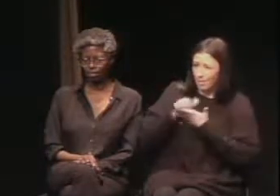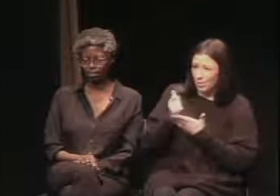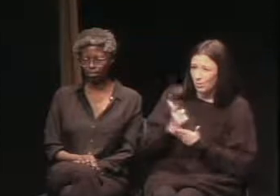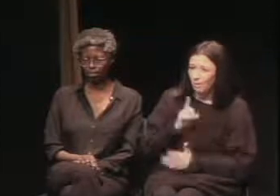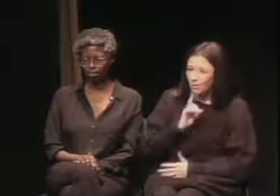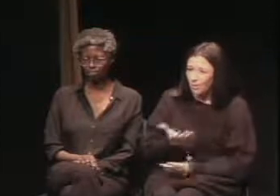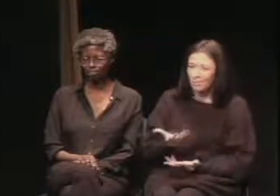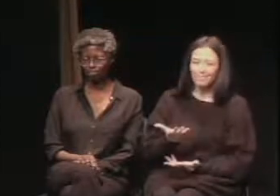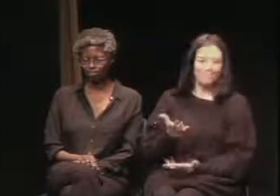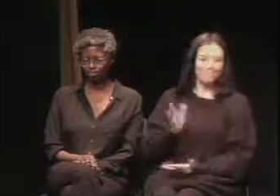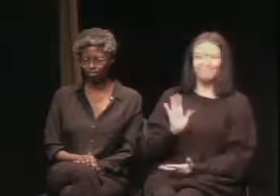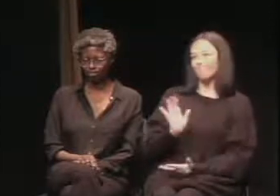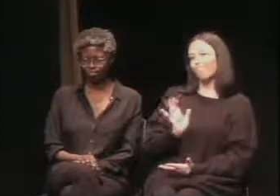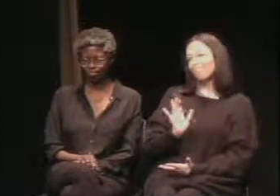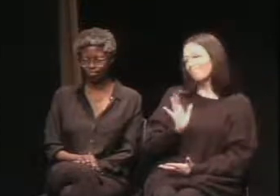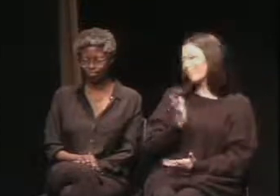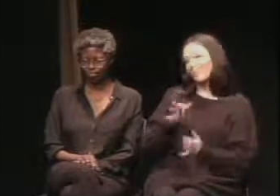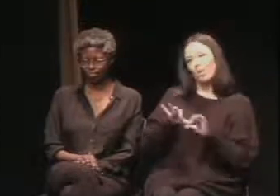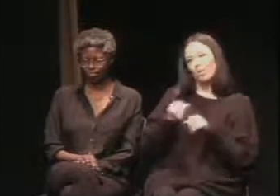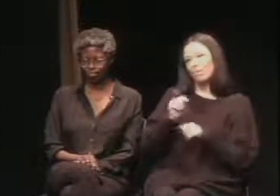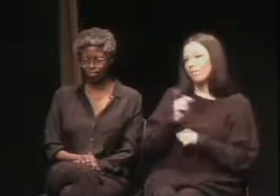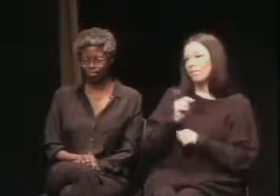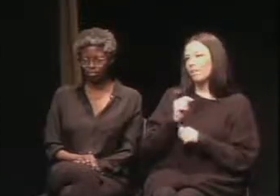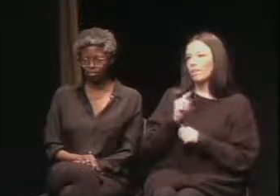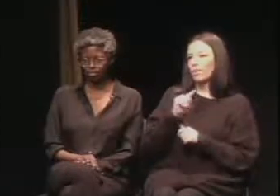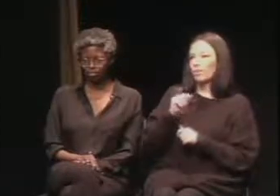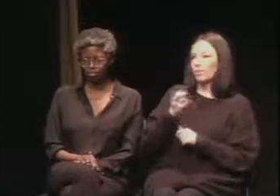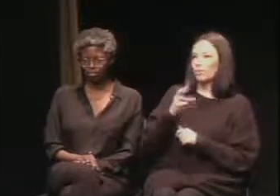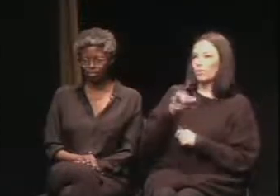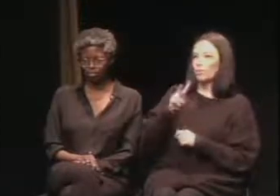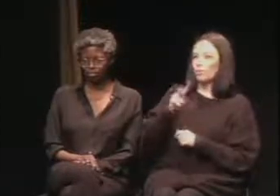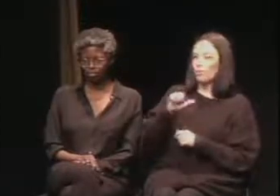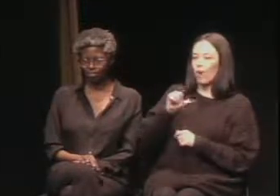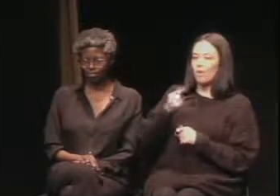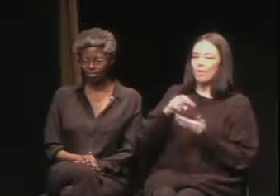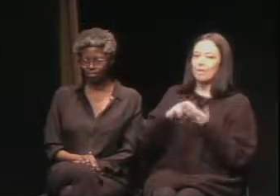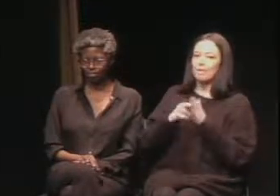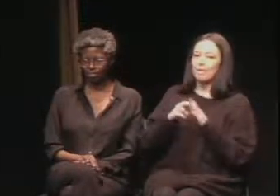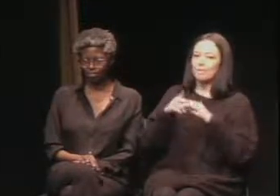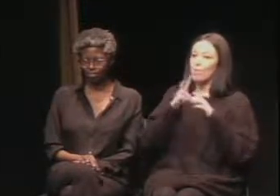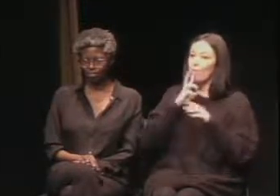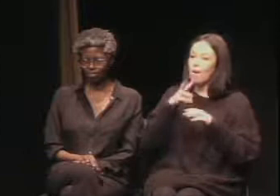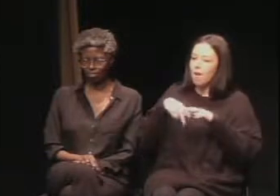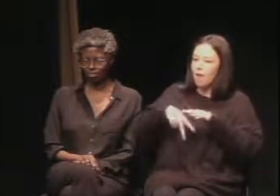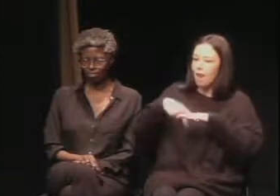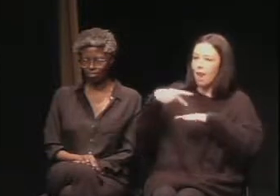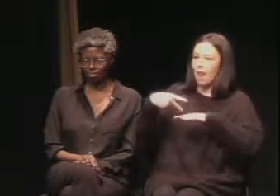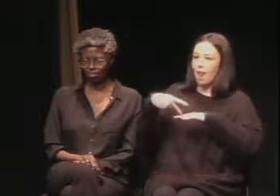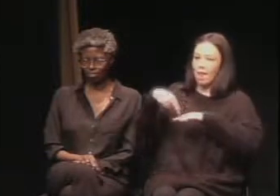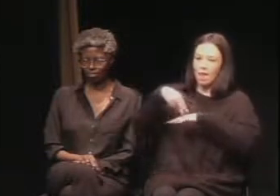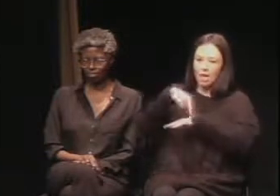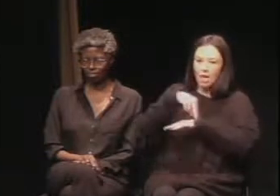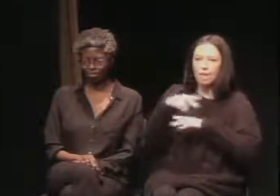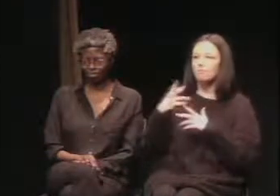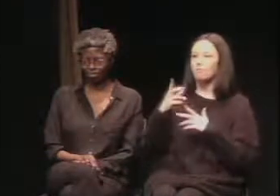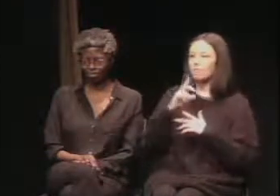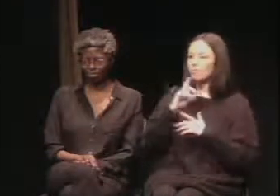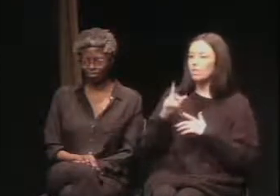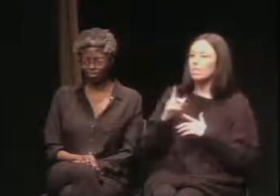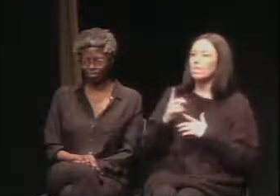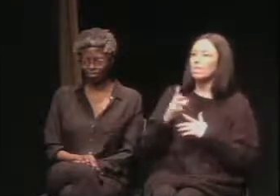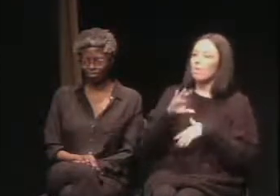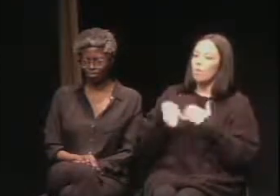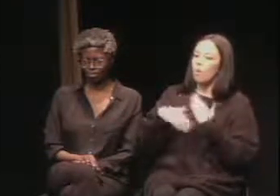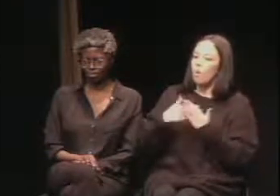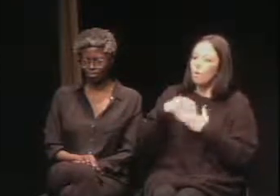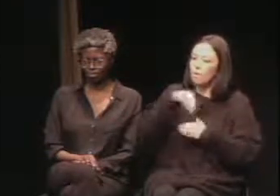Yeah. It's like thriving is being able to come out of the water, right? Mm-hmm. And wholeness